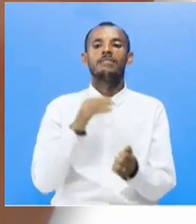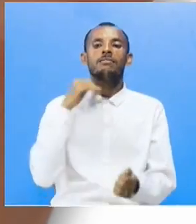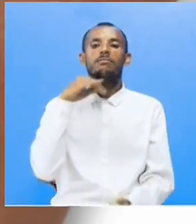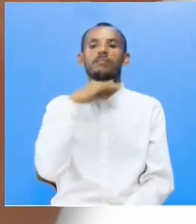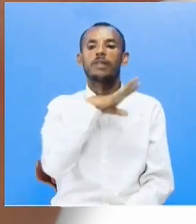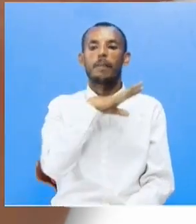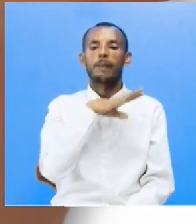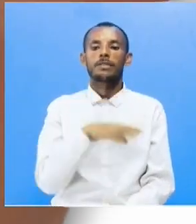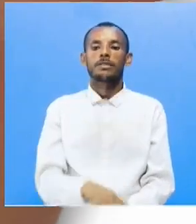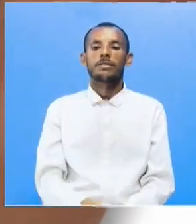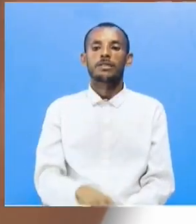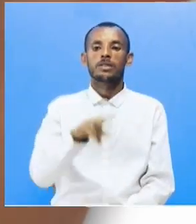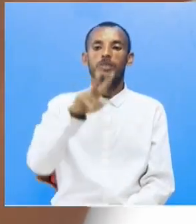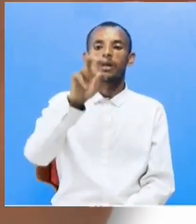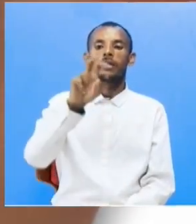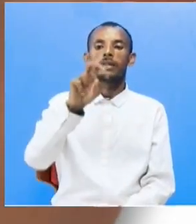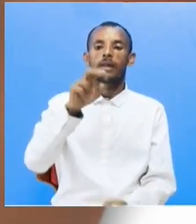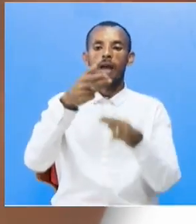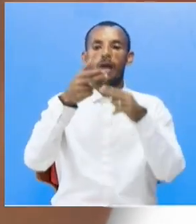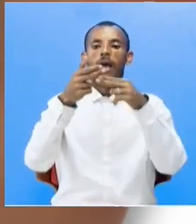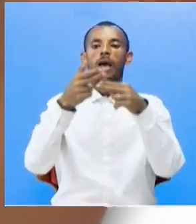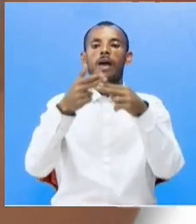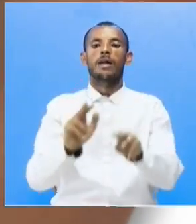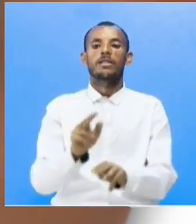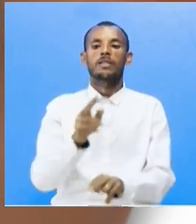20 eggs are